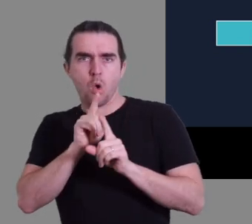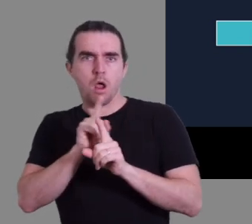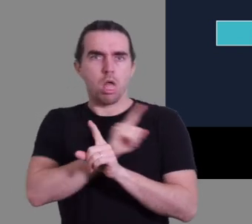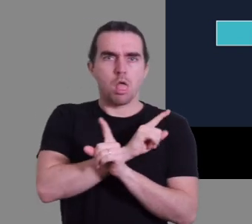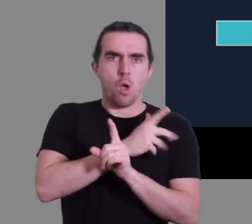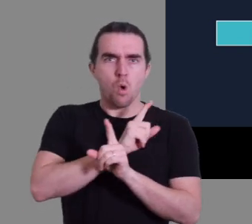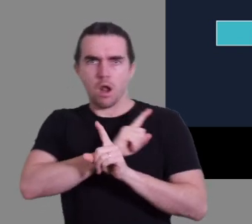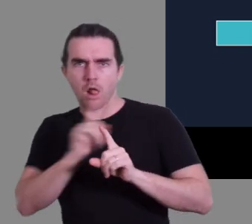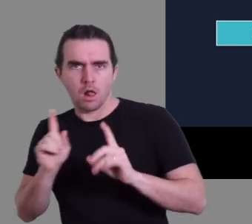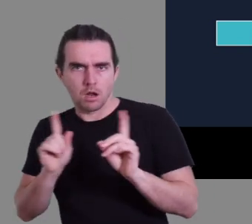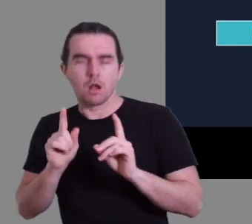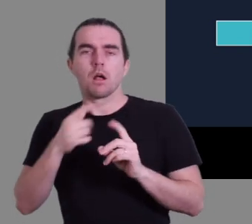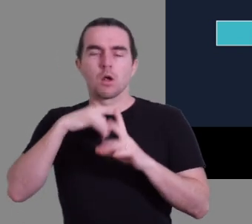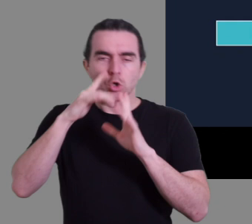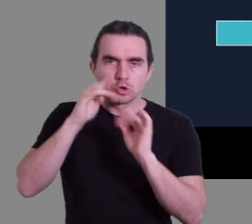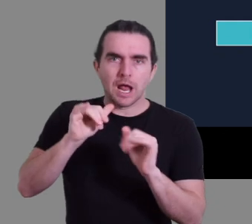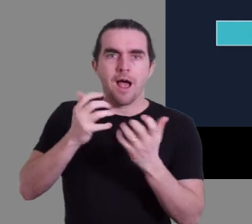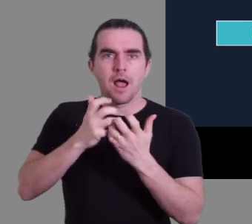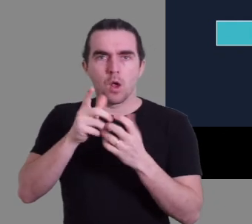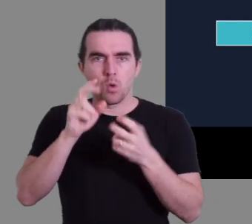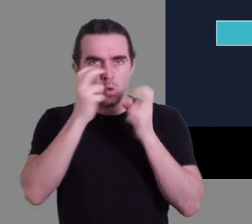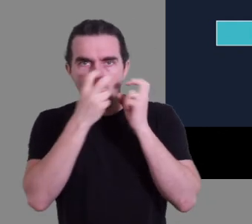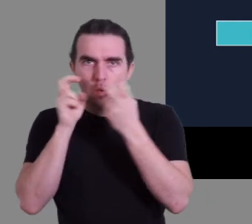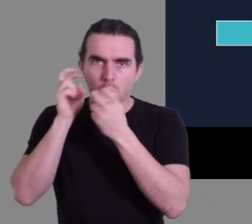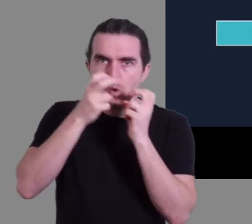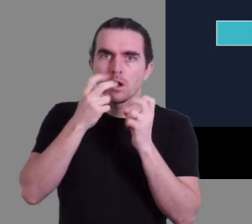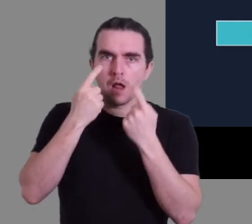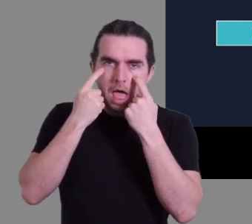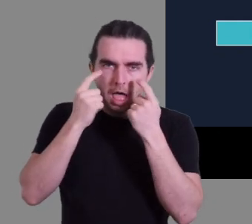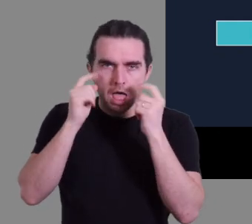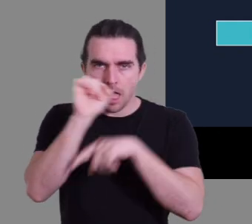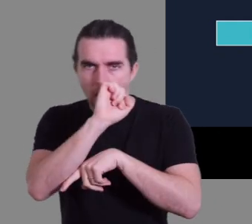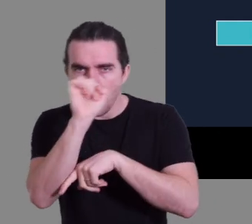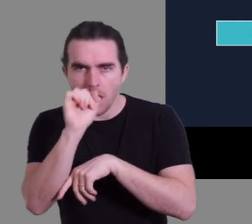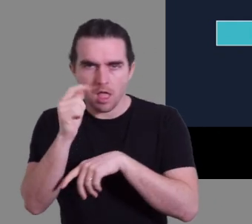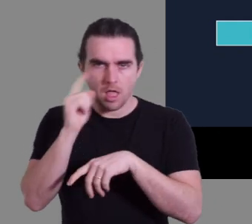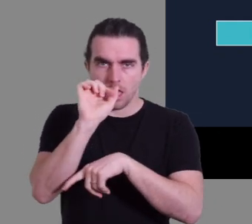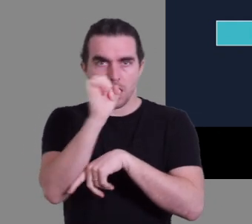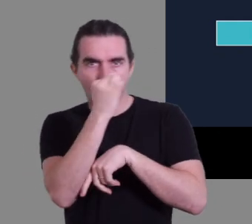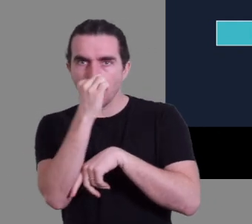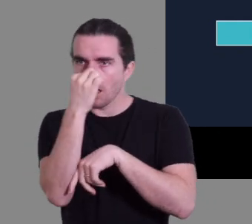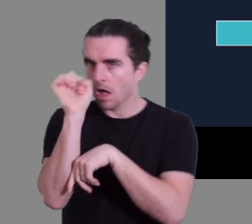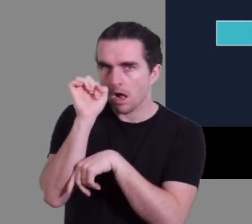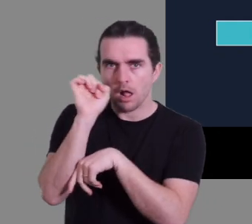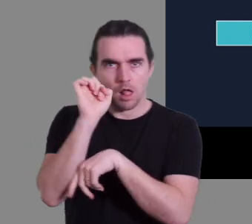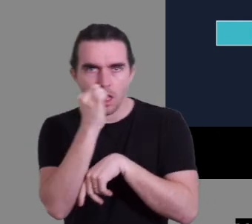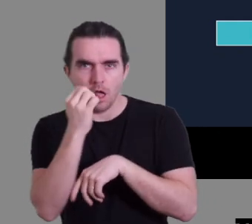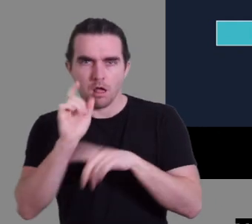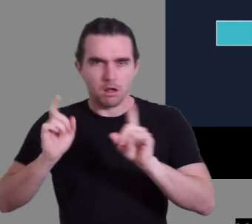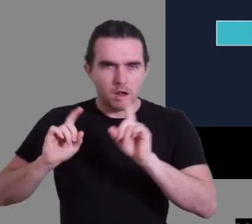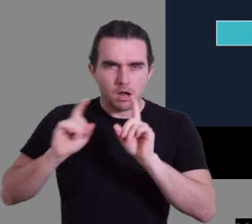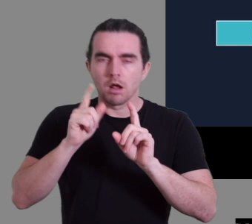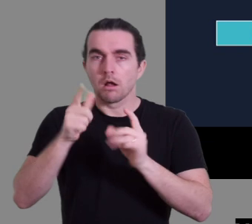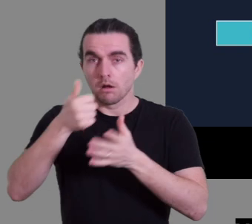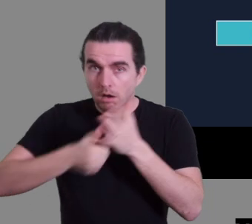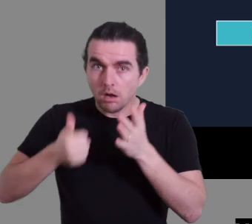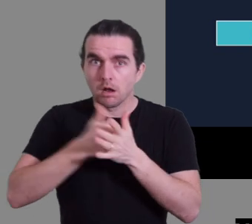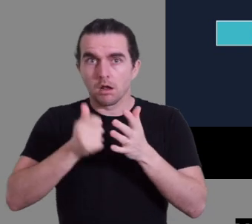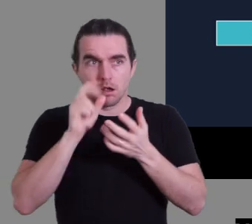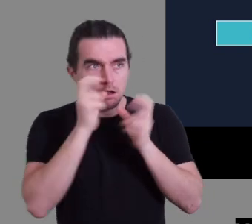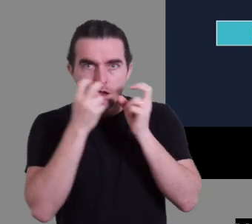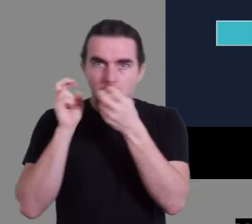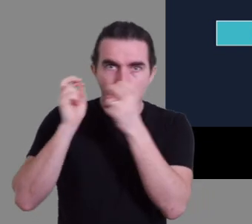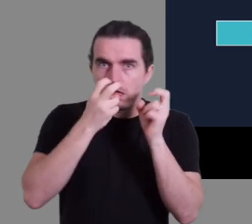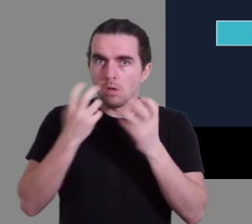etc.? And then we would look at scanning, look at his head closely, and really think about where is he looking. You know, what's the frequency